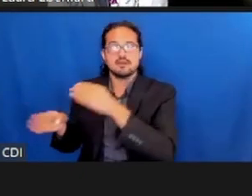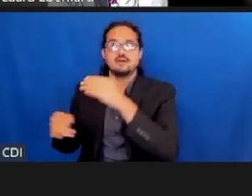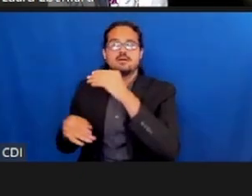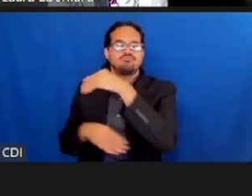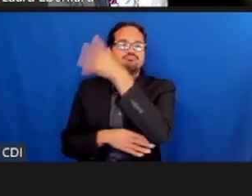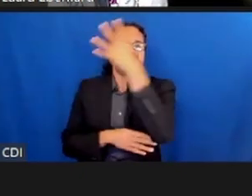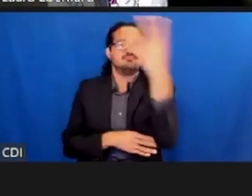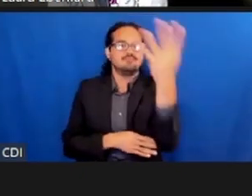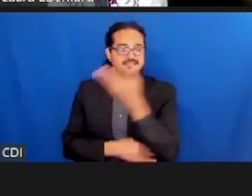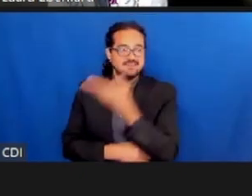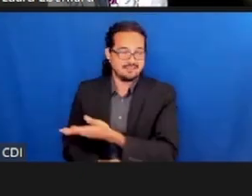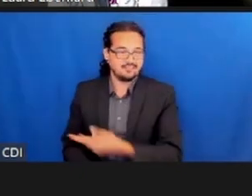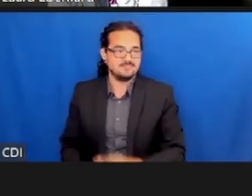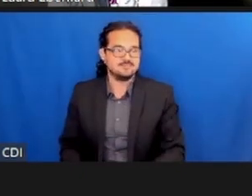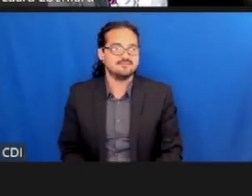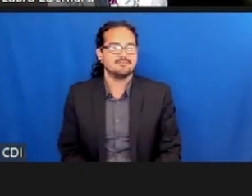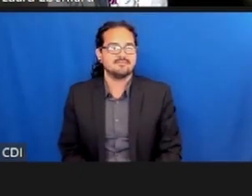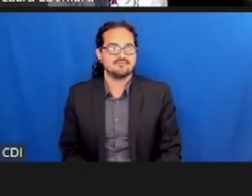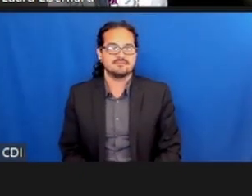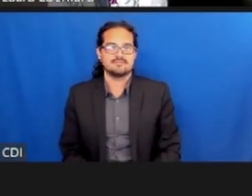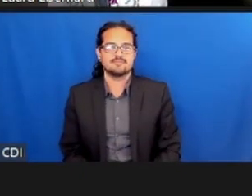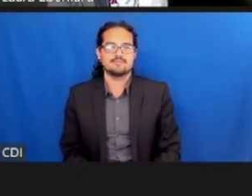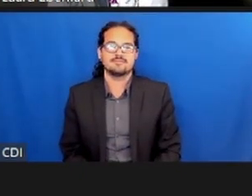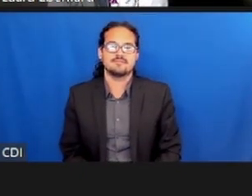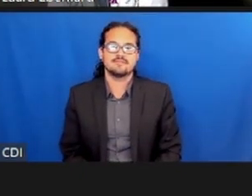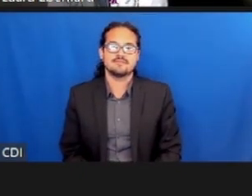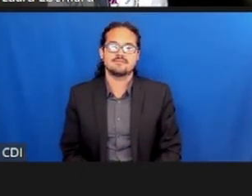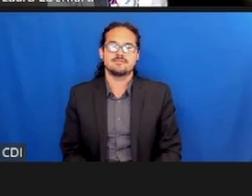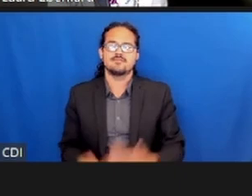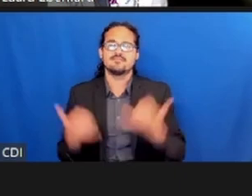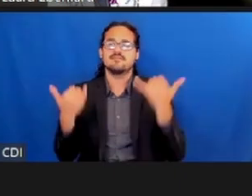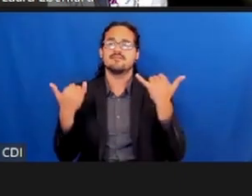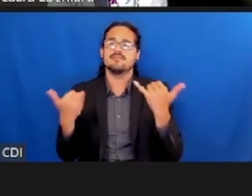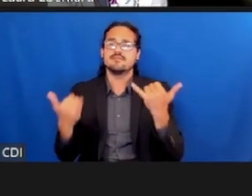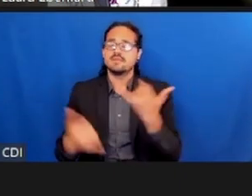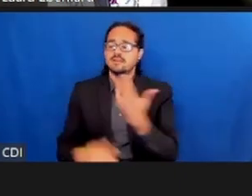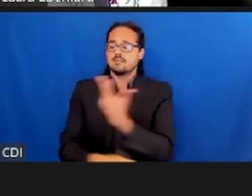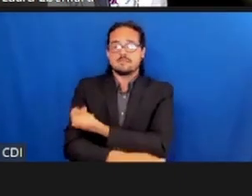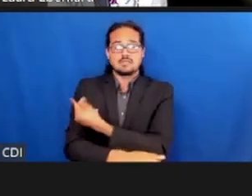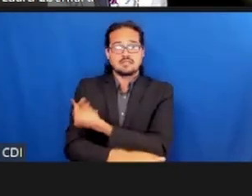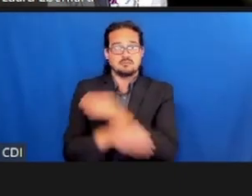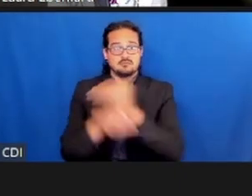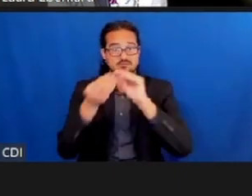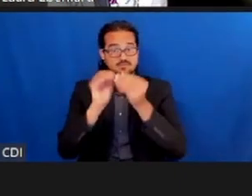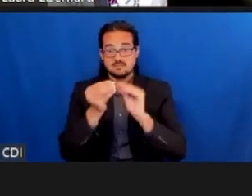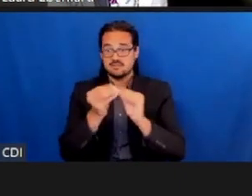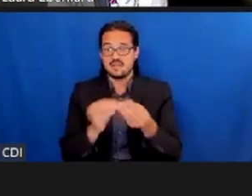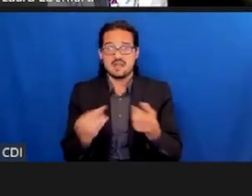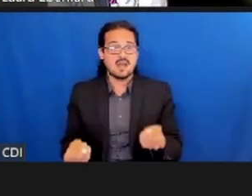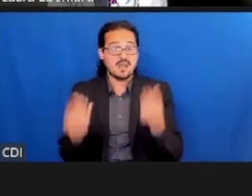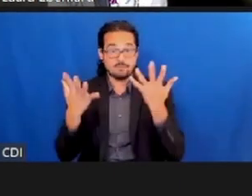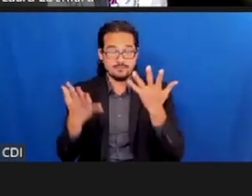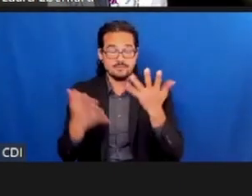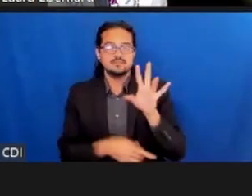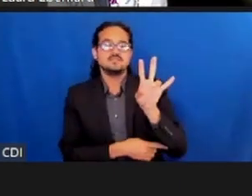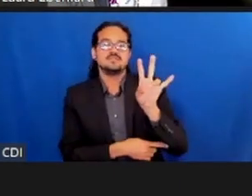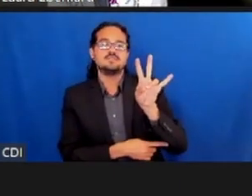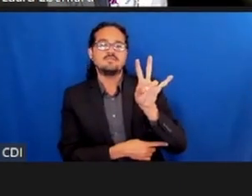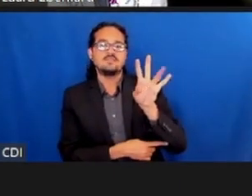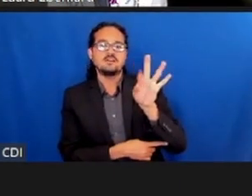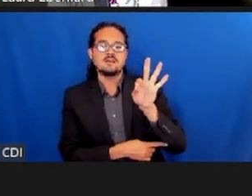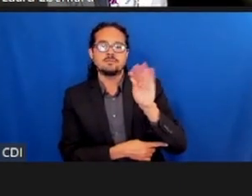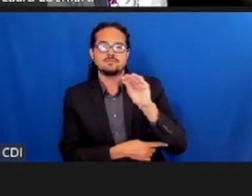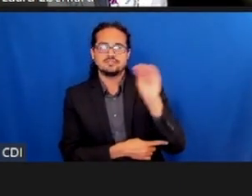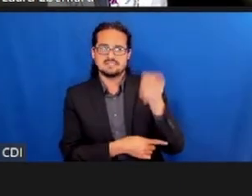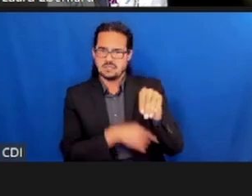This is our vaccination rates as a county, 79%, as Supervisor Verdoni indicated, the highest vaccination rates in the